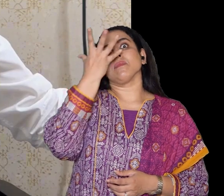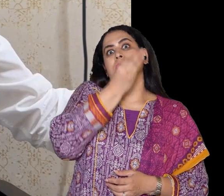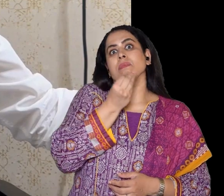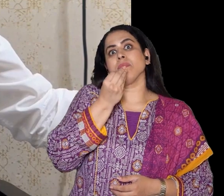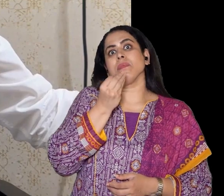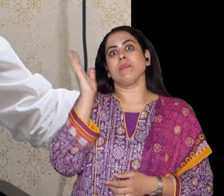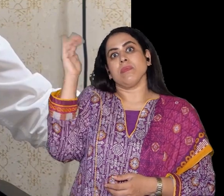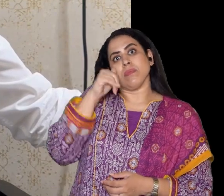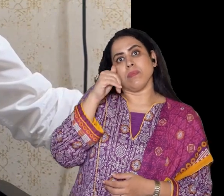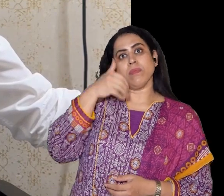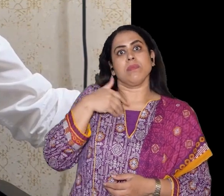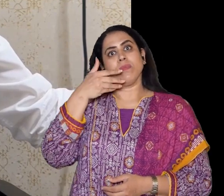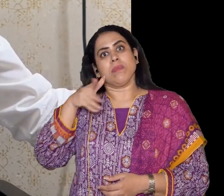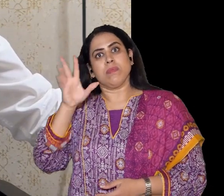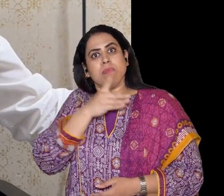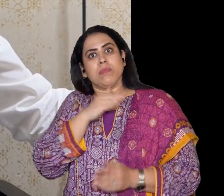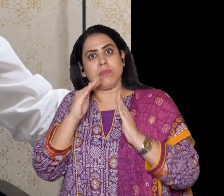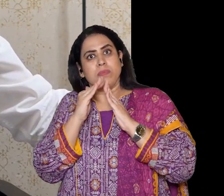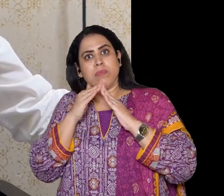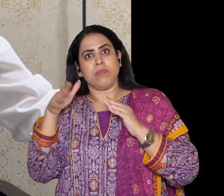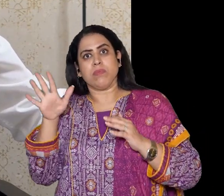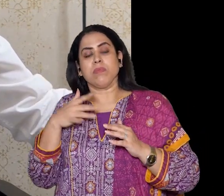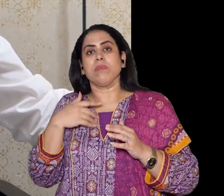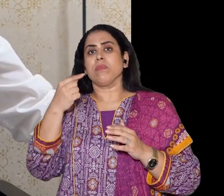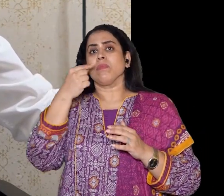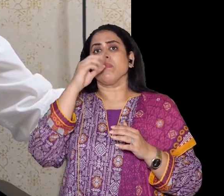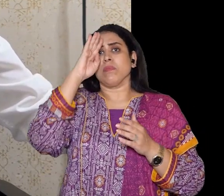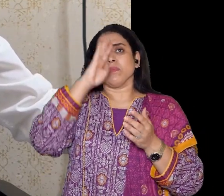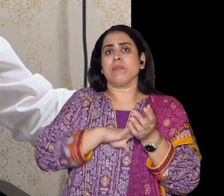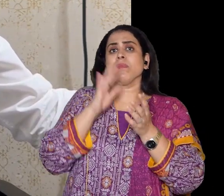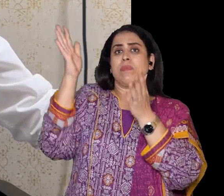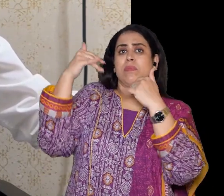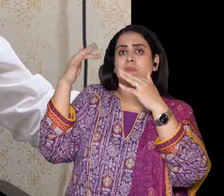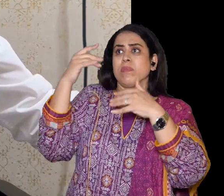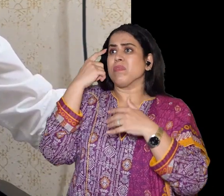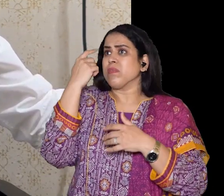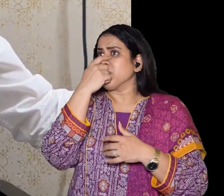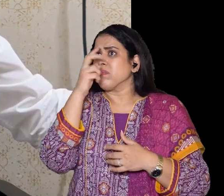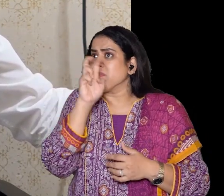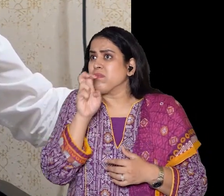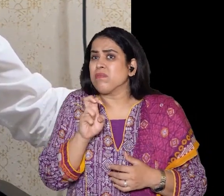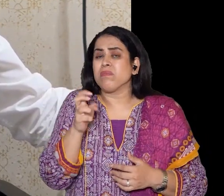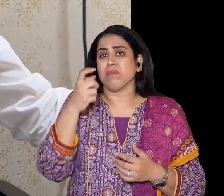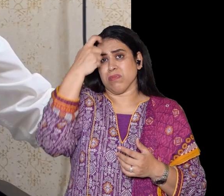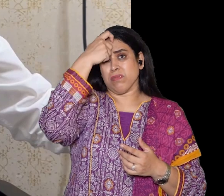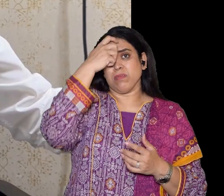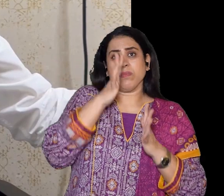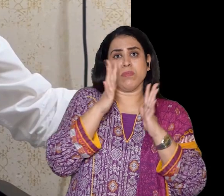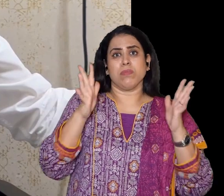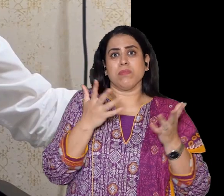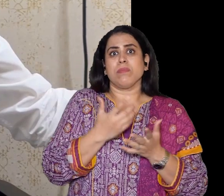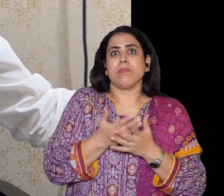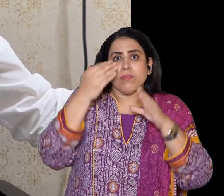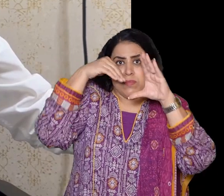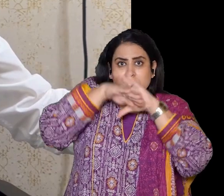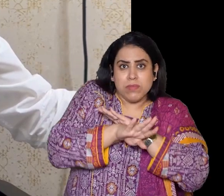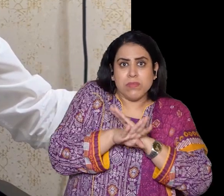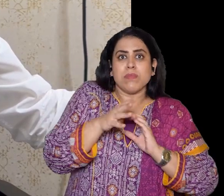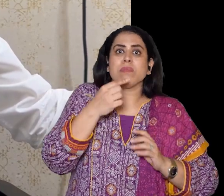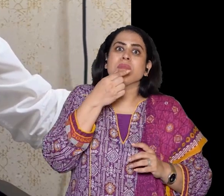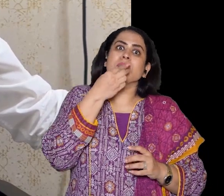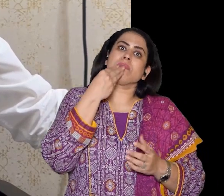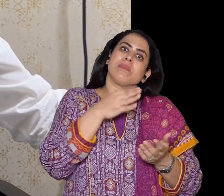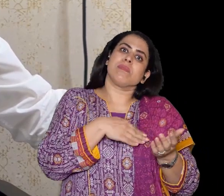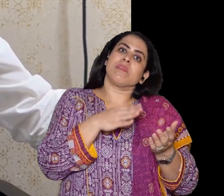out are the patients coming to me or to other ophthalmologists with complications in their eyes due